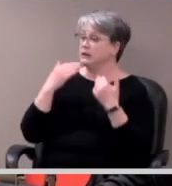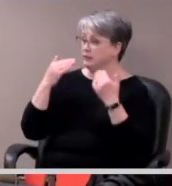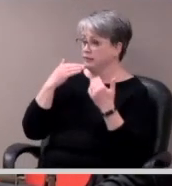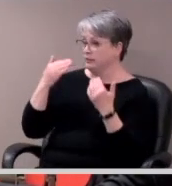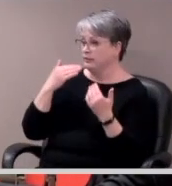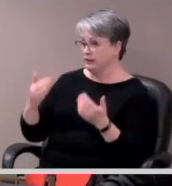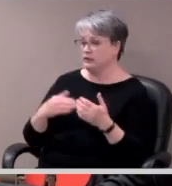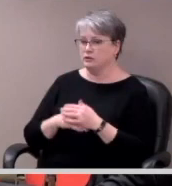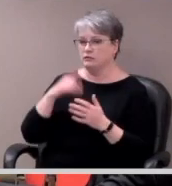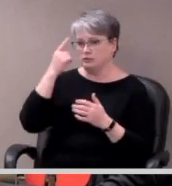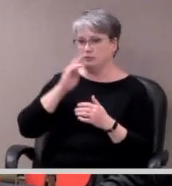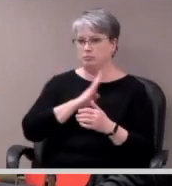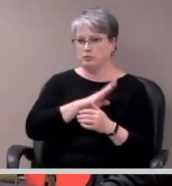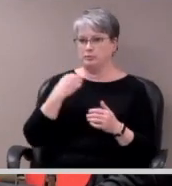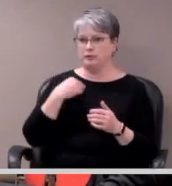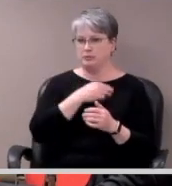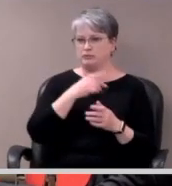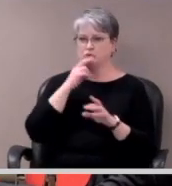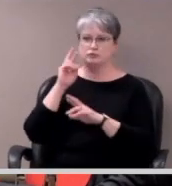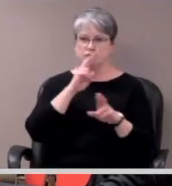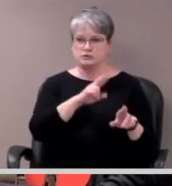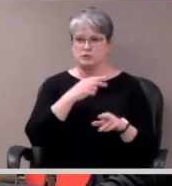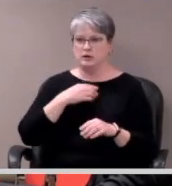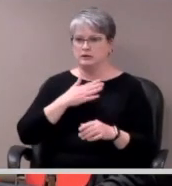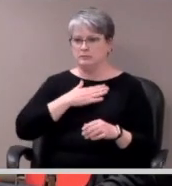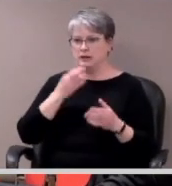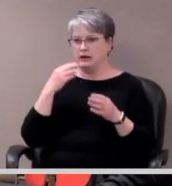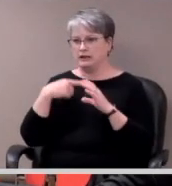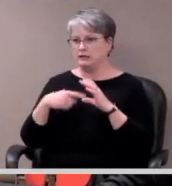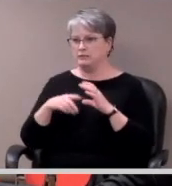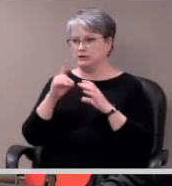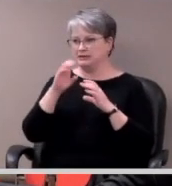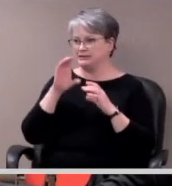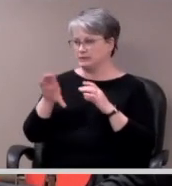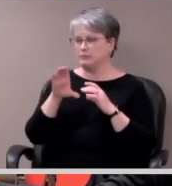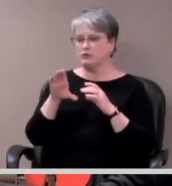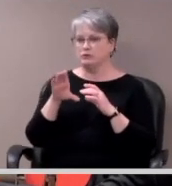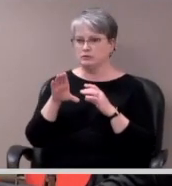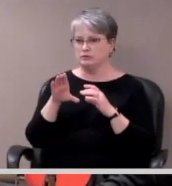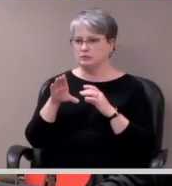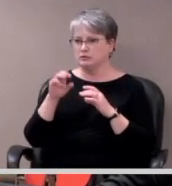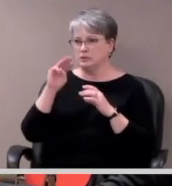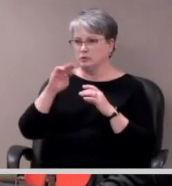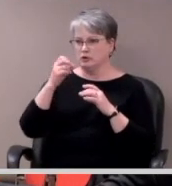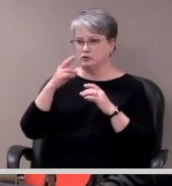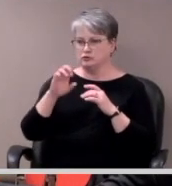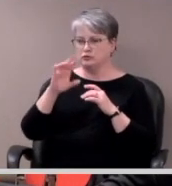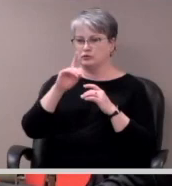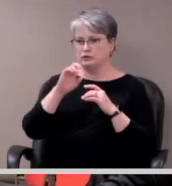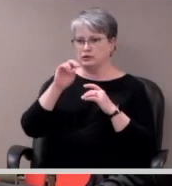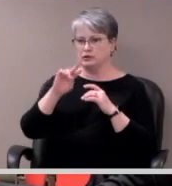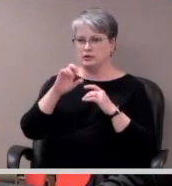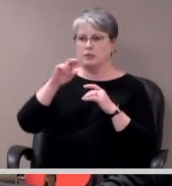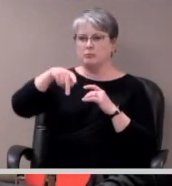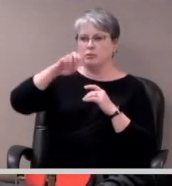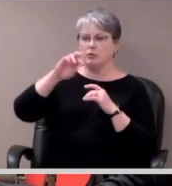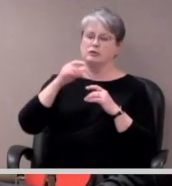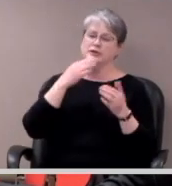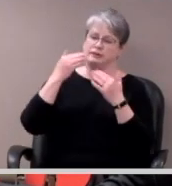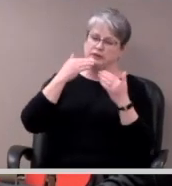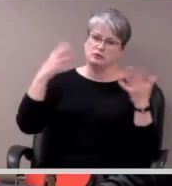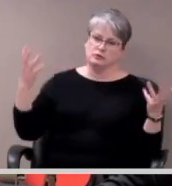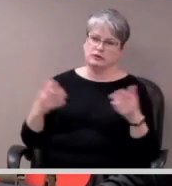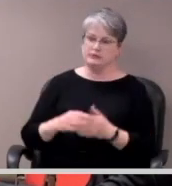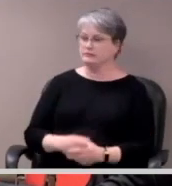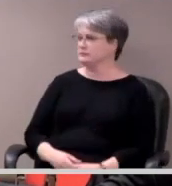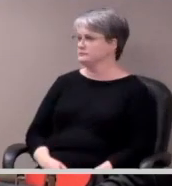the board members that responded to my email in December, Mr. Marshall, Mrs. Duncan, and Mrs. Porter. Thank you so much for taking the